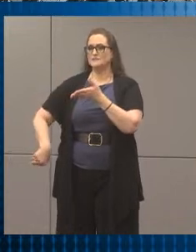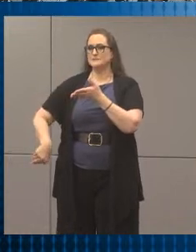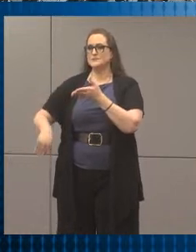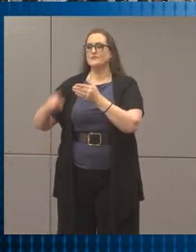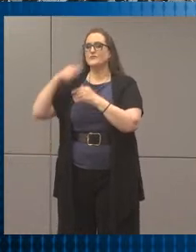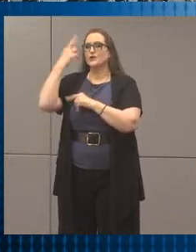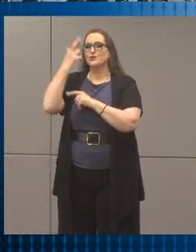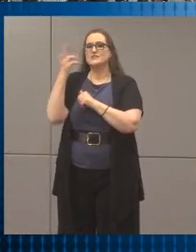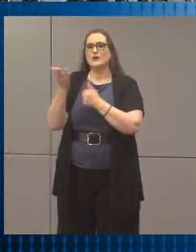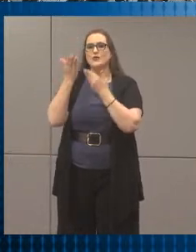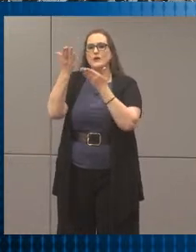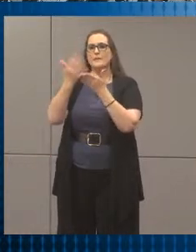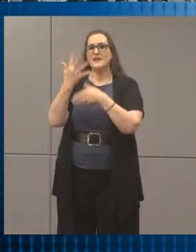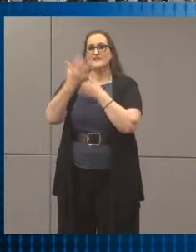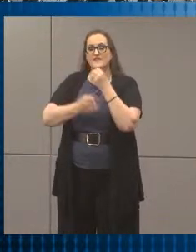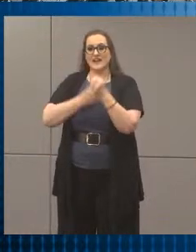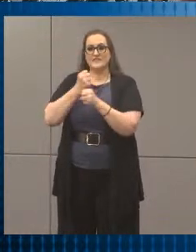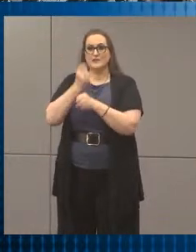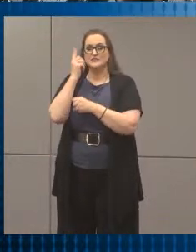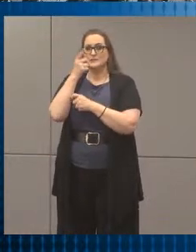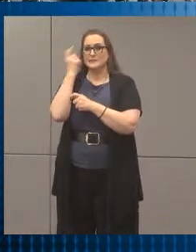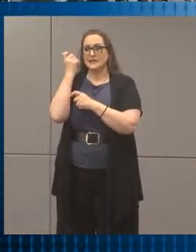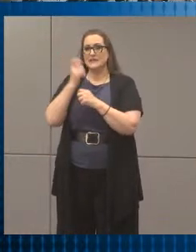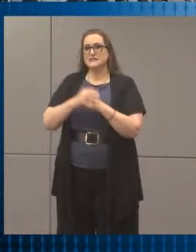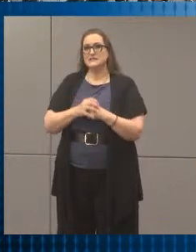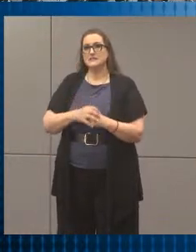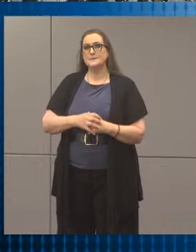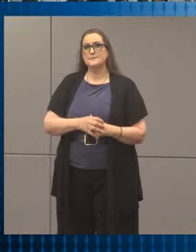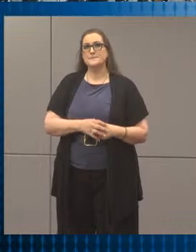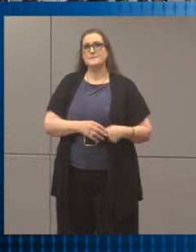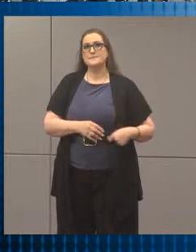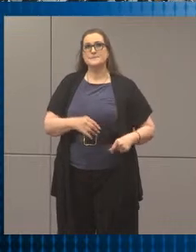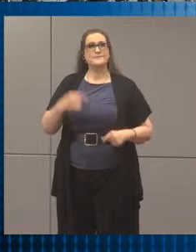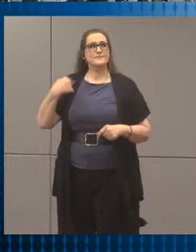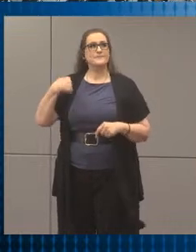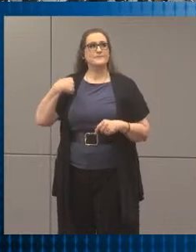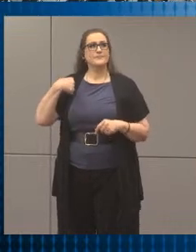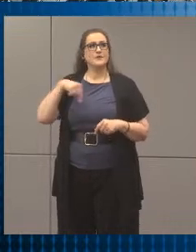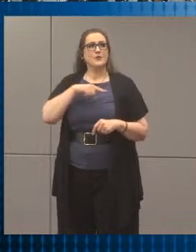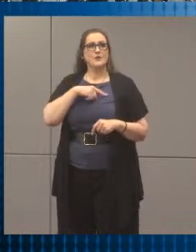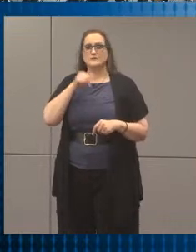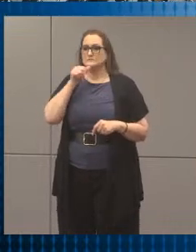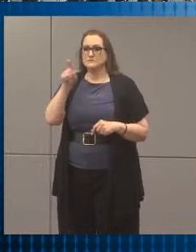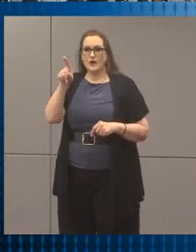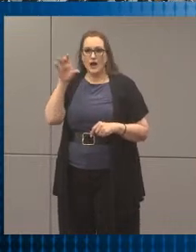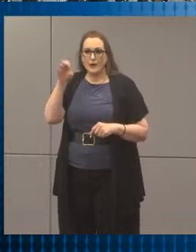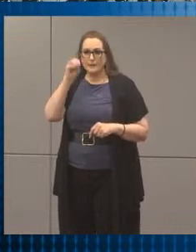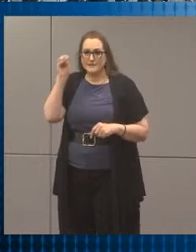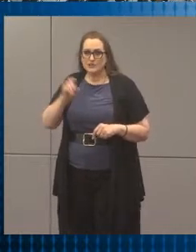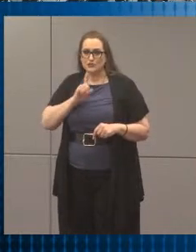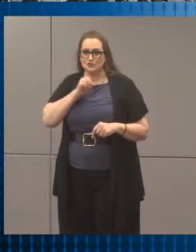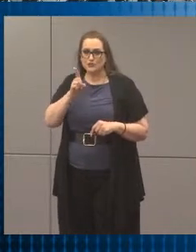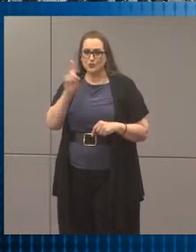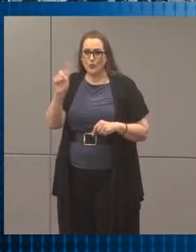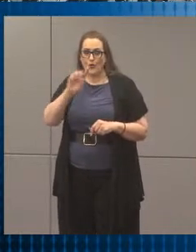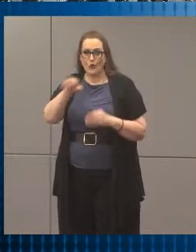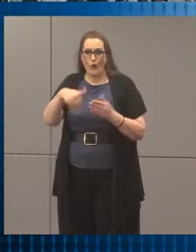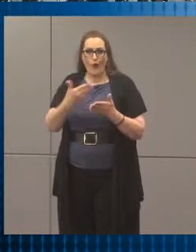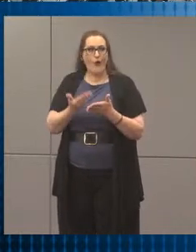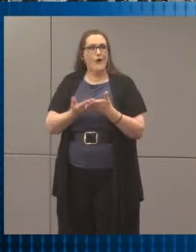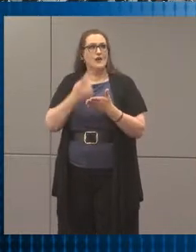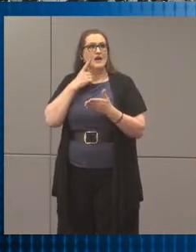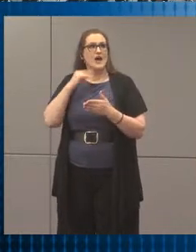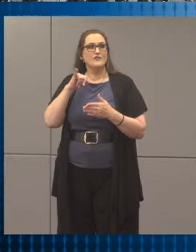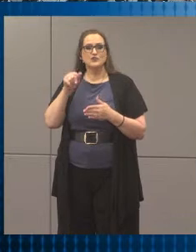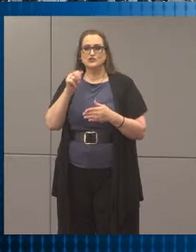I'm recommending the 5 years is because we aren't 100% sure where all of the